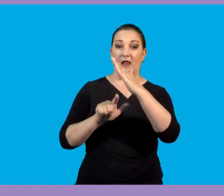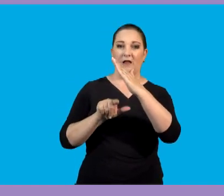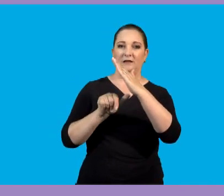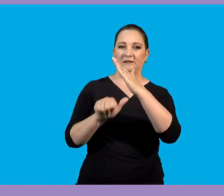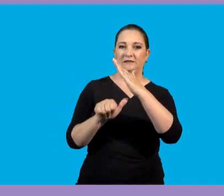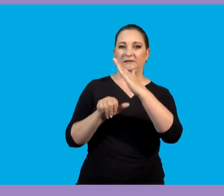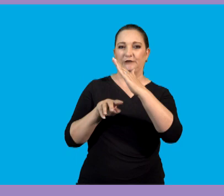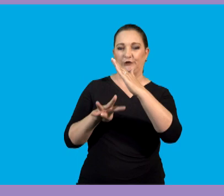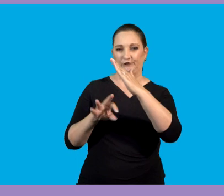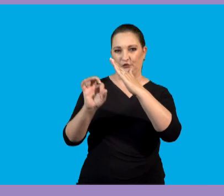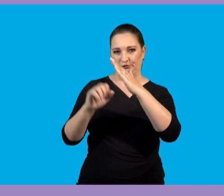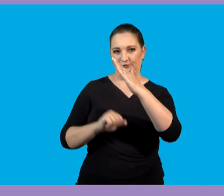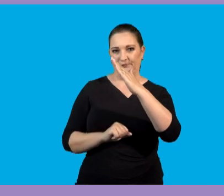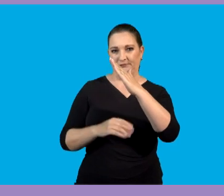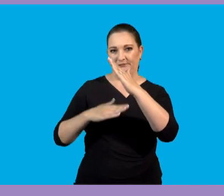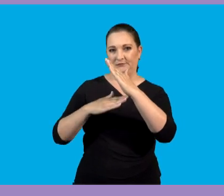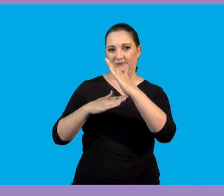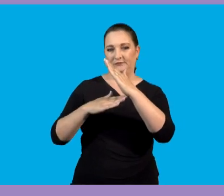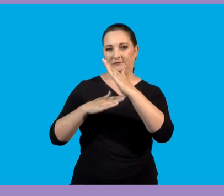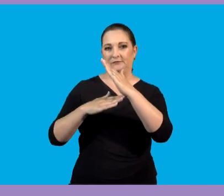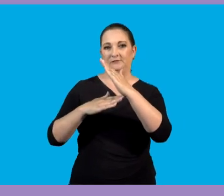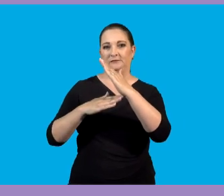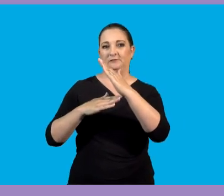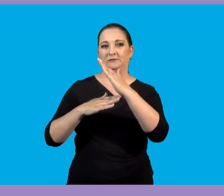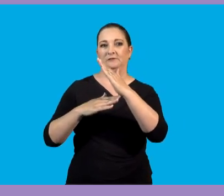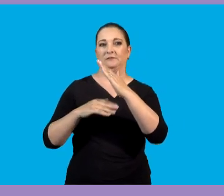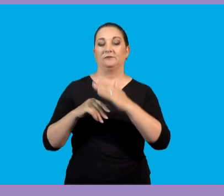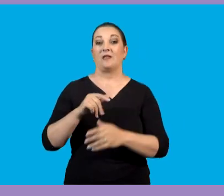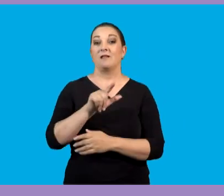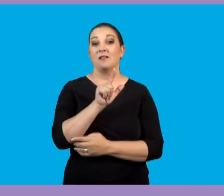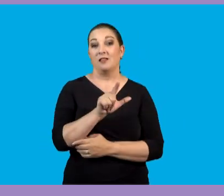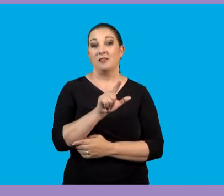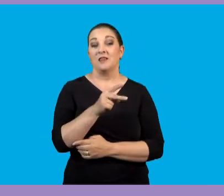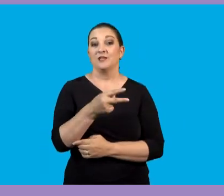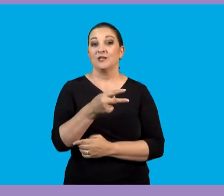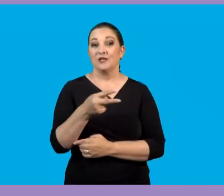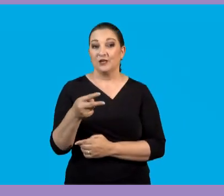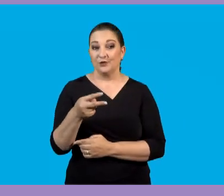for angle L, but angle L is equals to